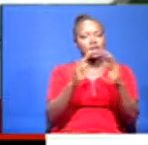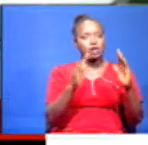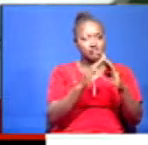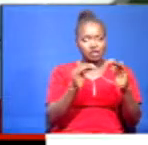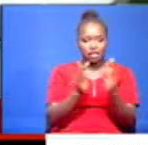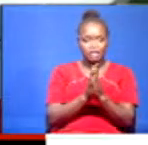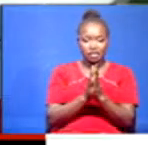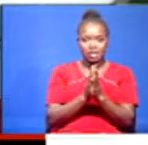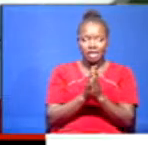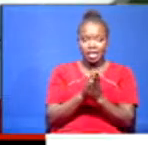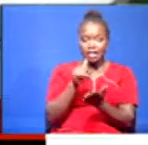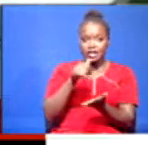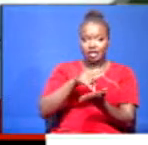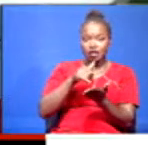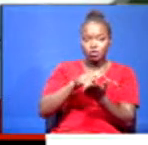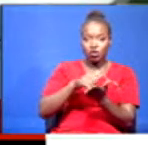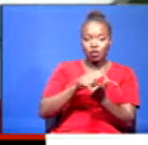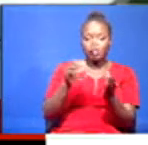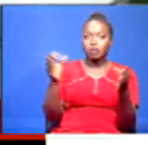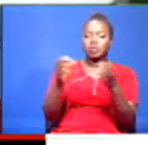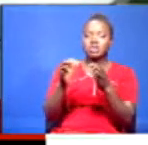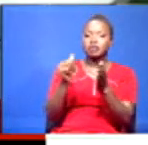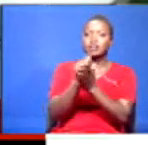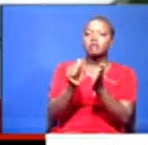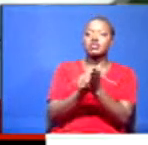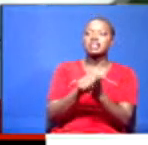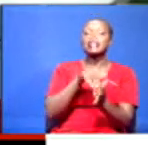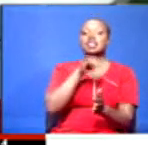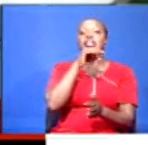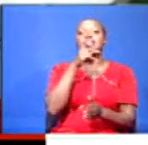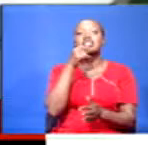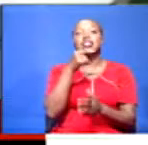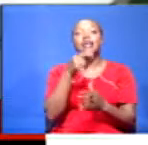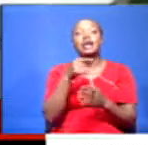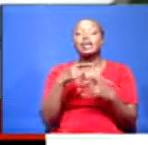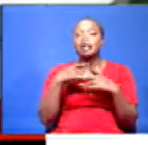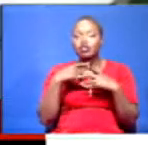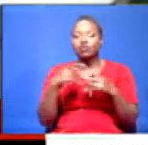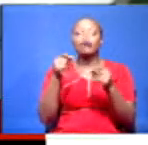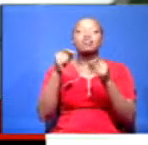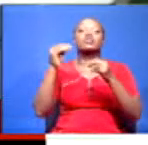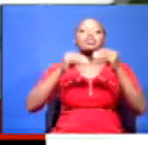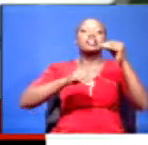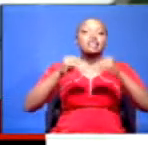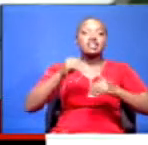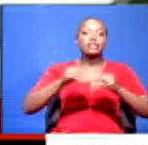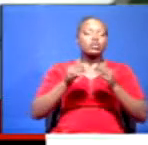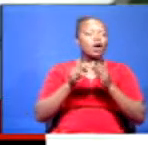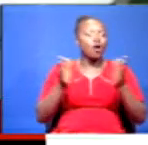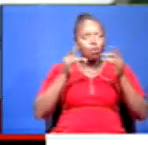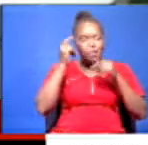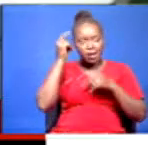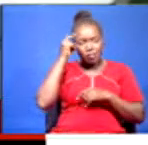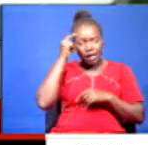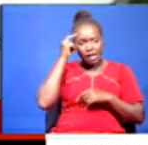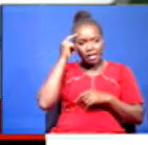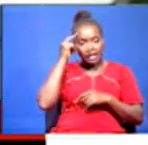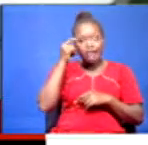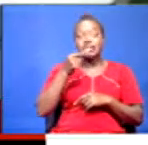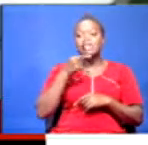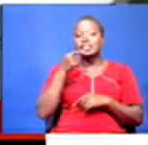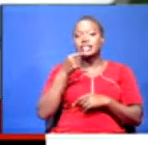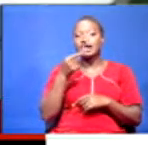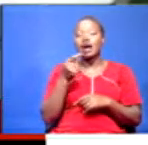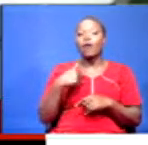hinged on the party's manifesto, Raila saying that he will go into the election with an open mind. I indicated to you that our